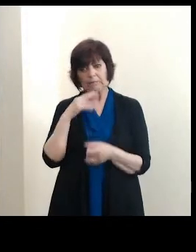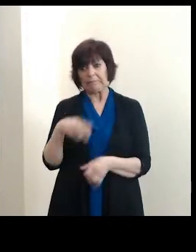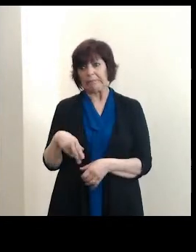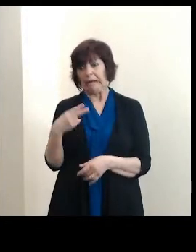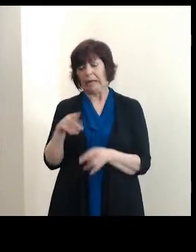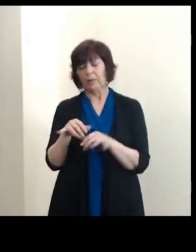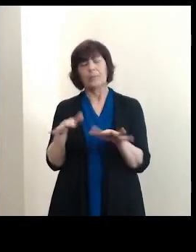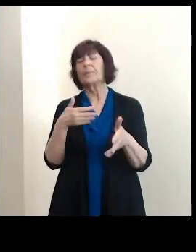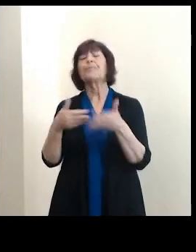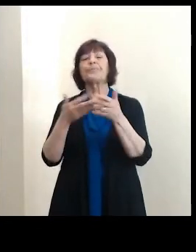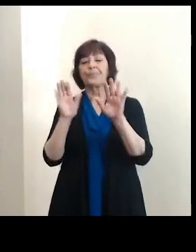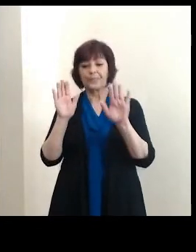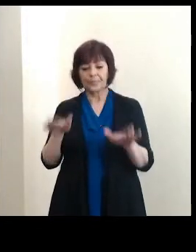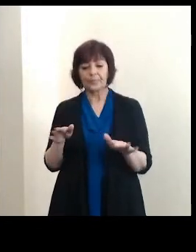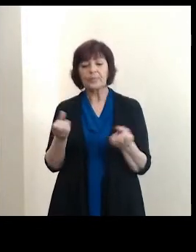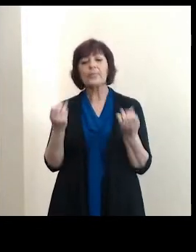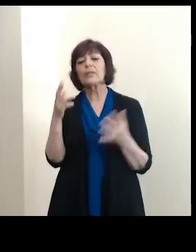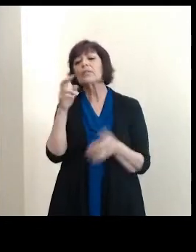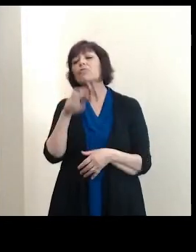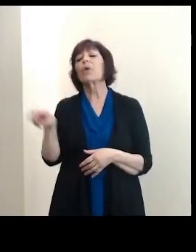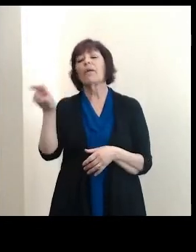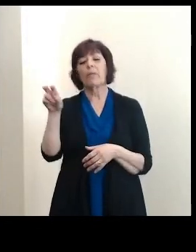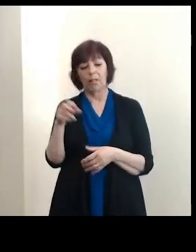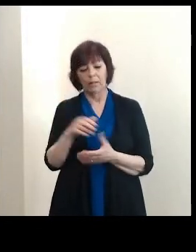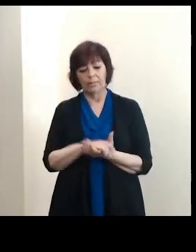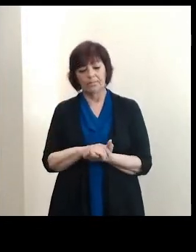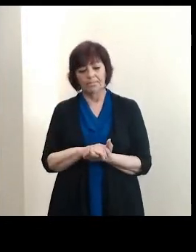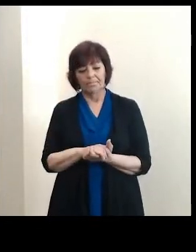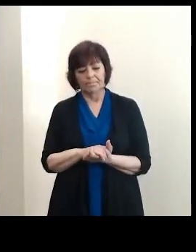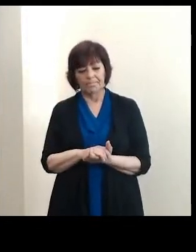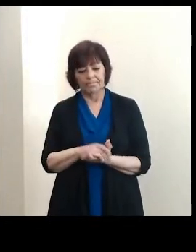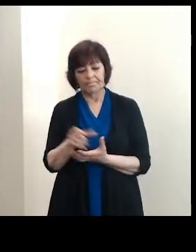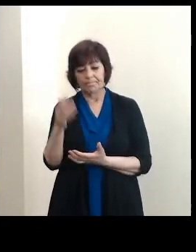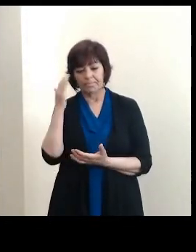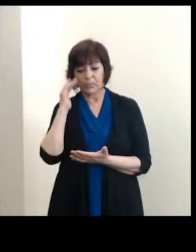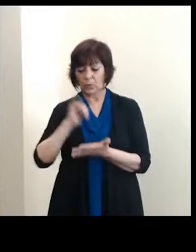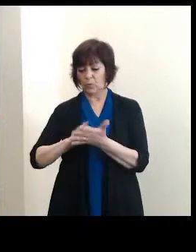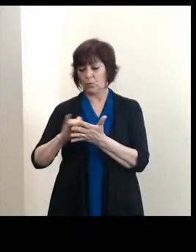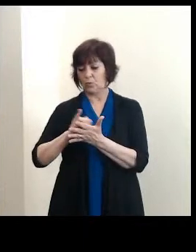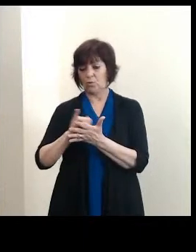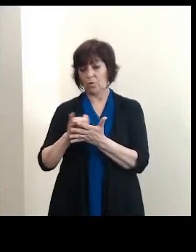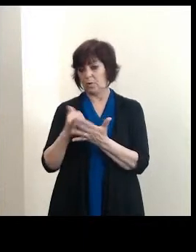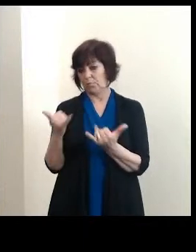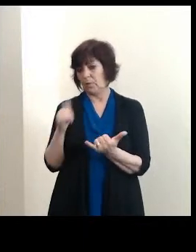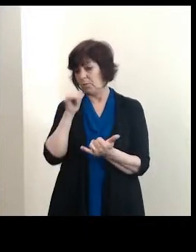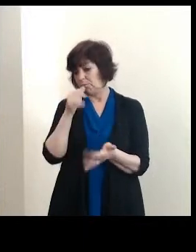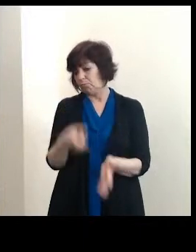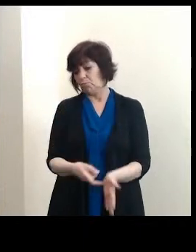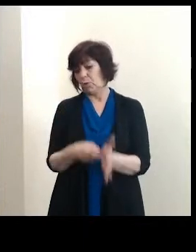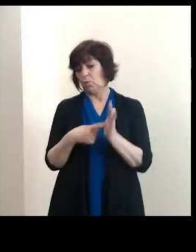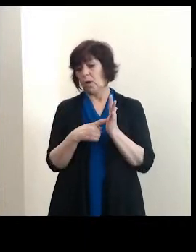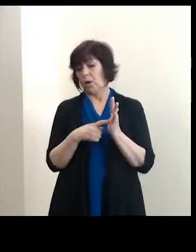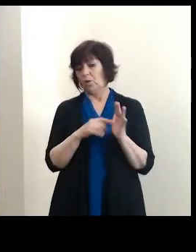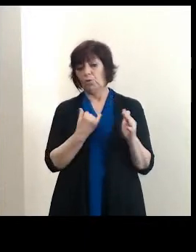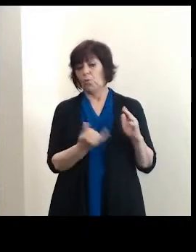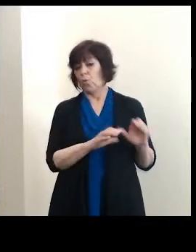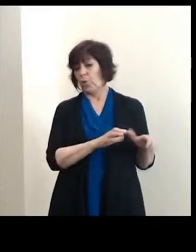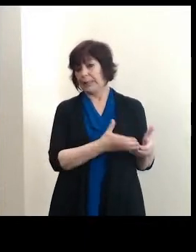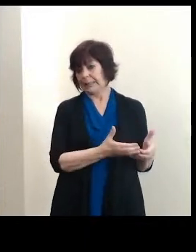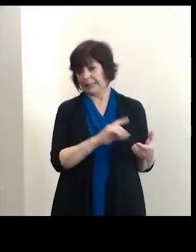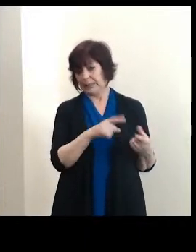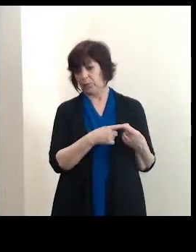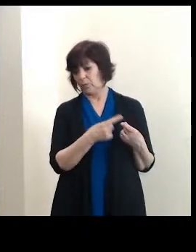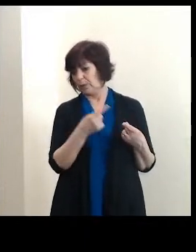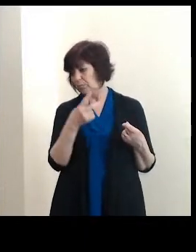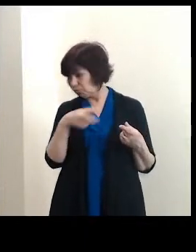transition. But in any event, a lot of travel. And as you know, New York no longer requires a quarantine when